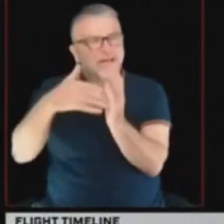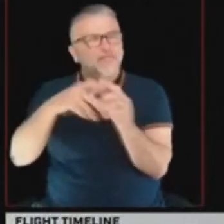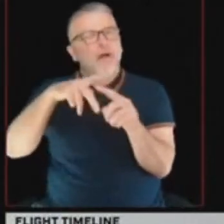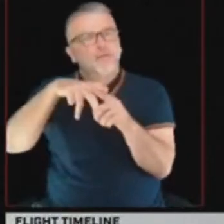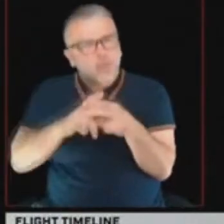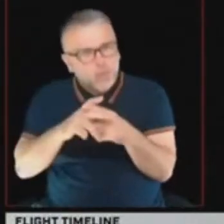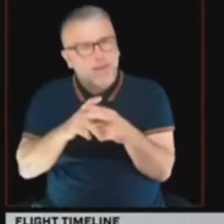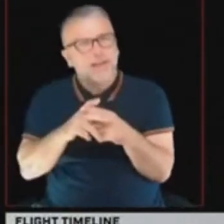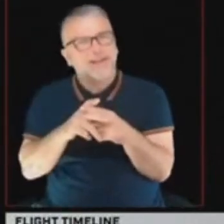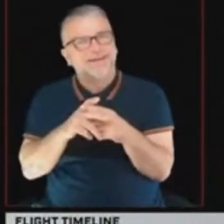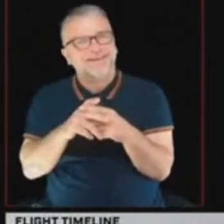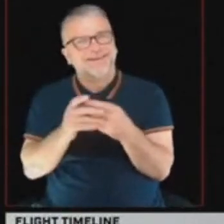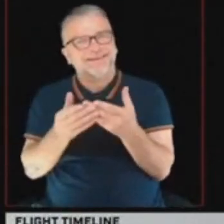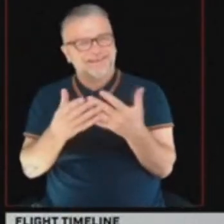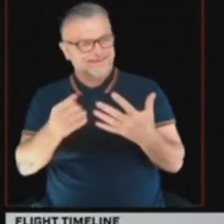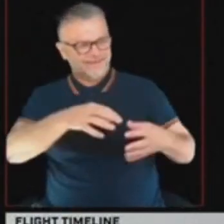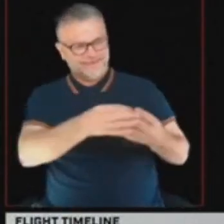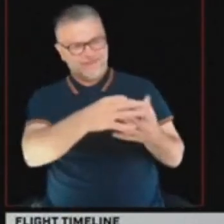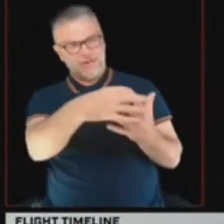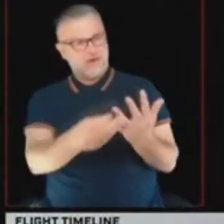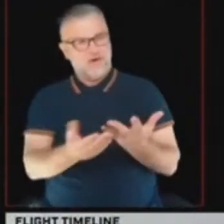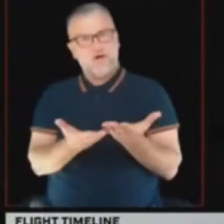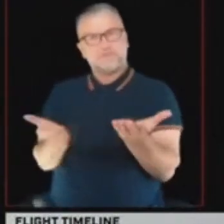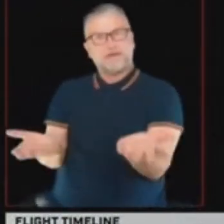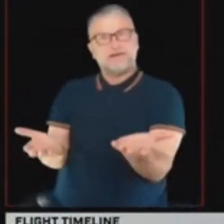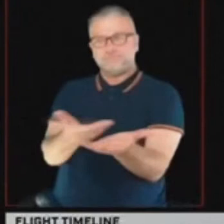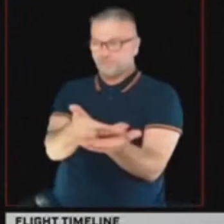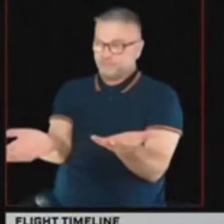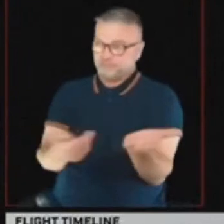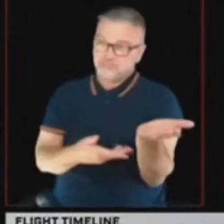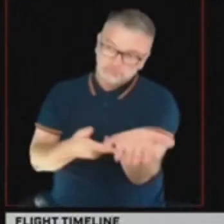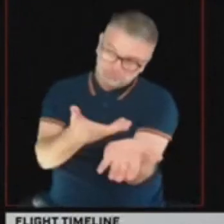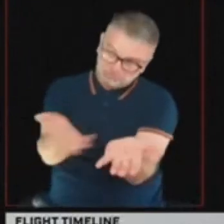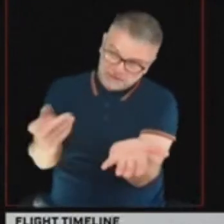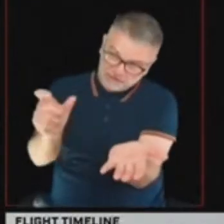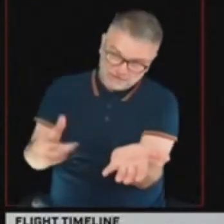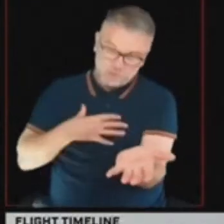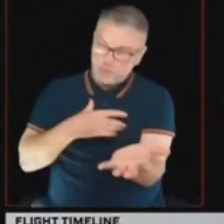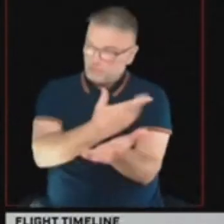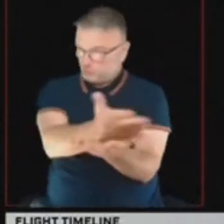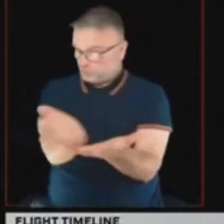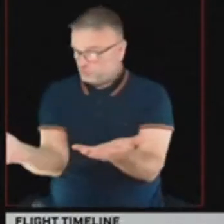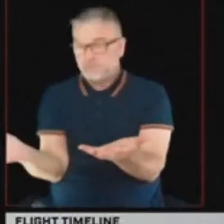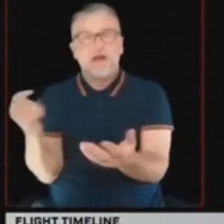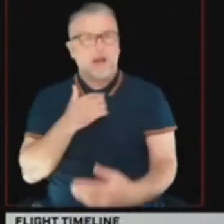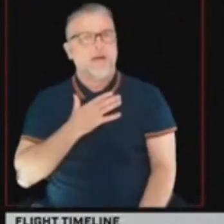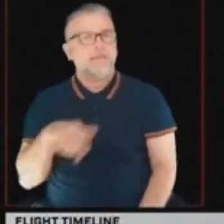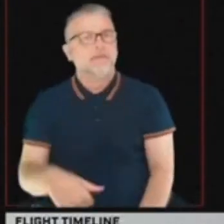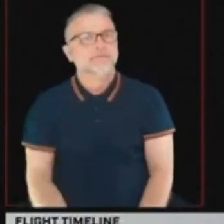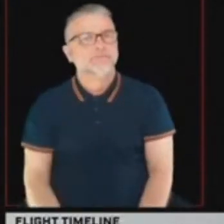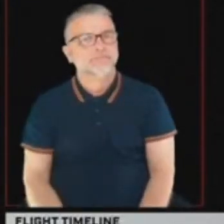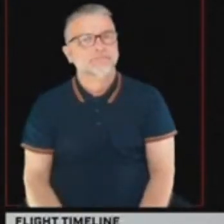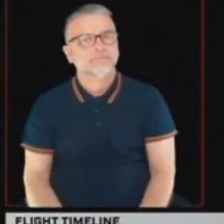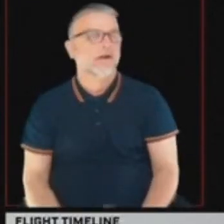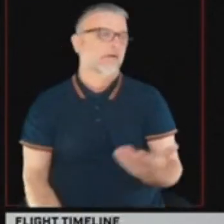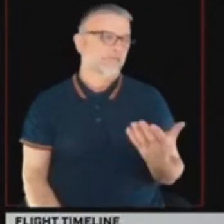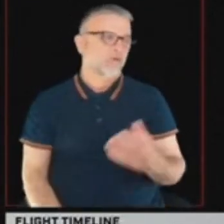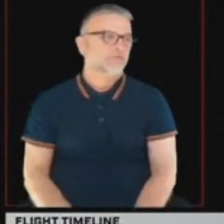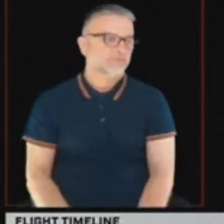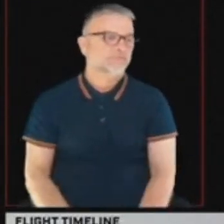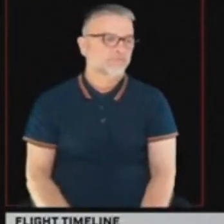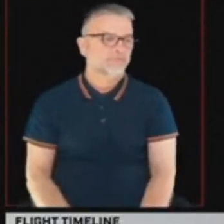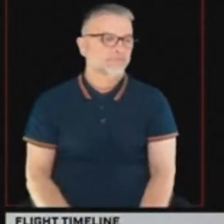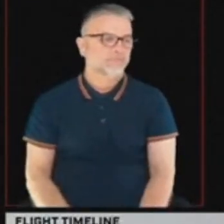to my toolkit right. that I can take to my customer set. Yeah, absolutely. And then, of course, launching on